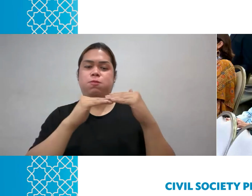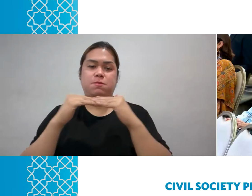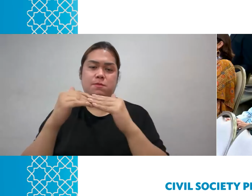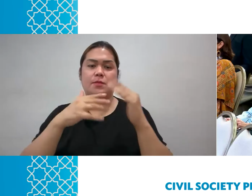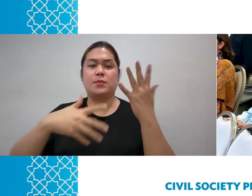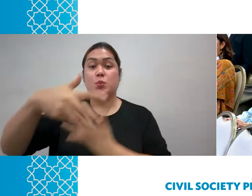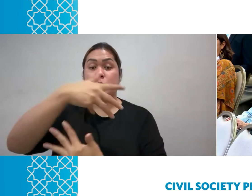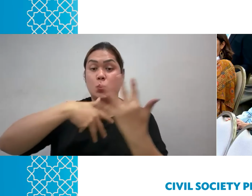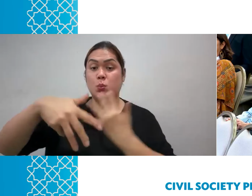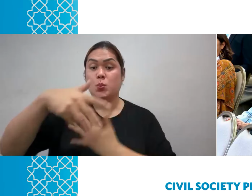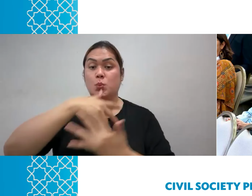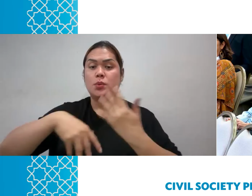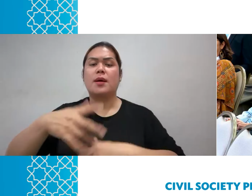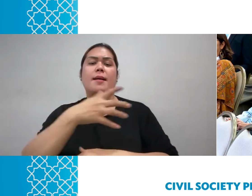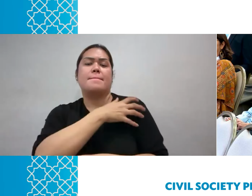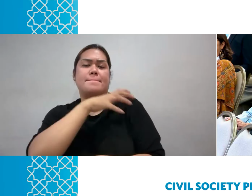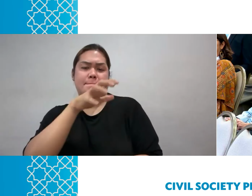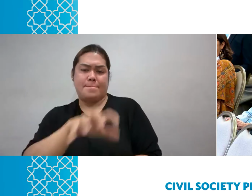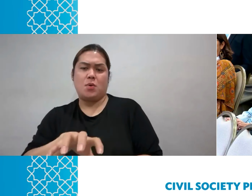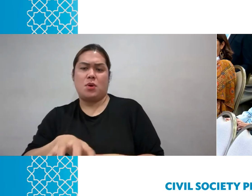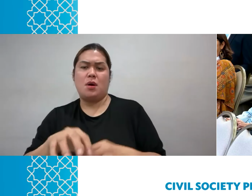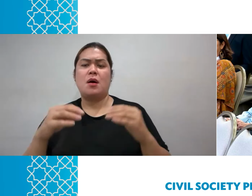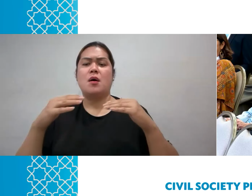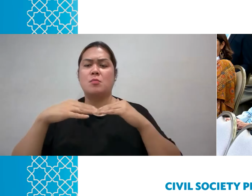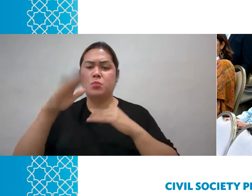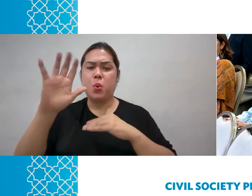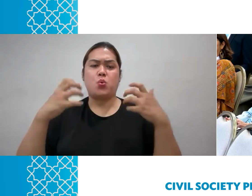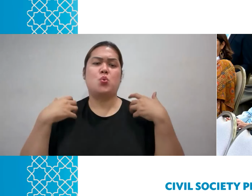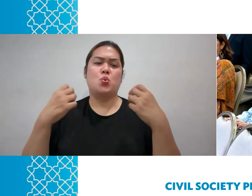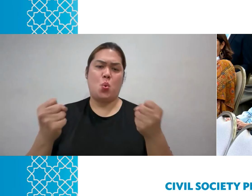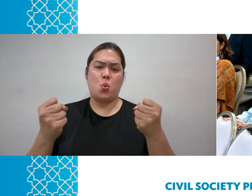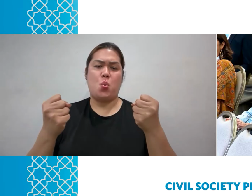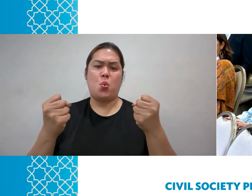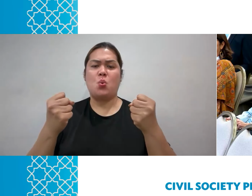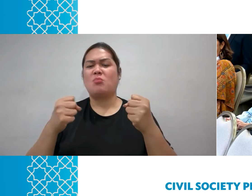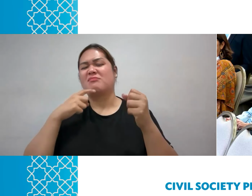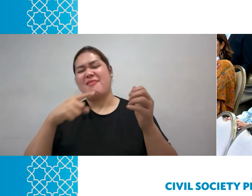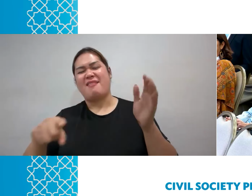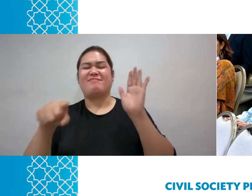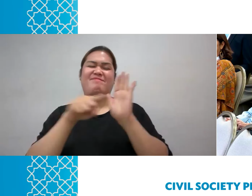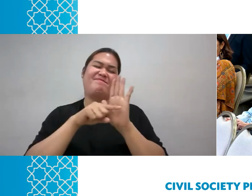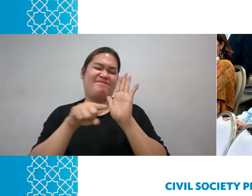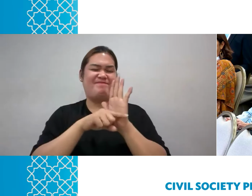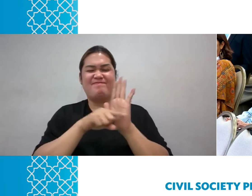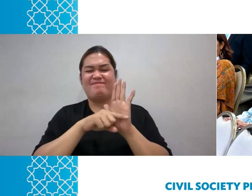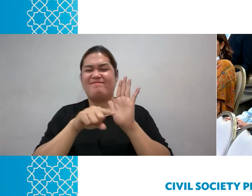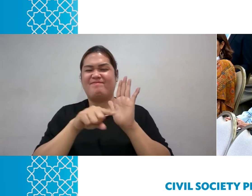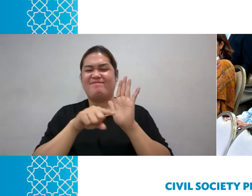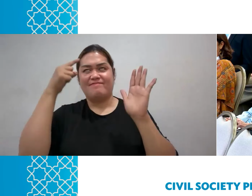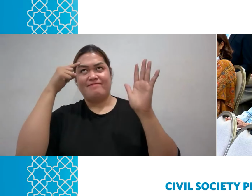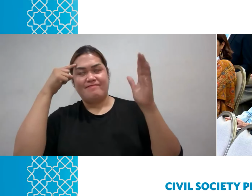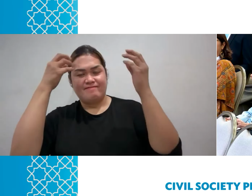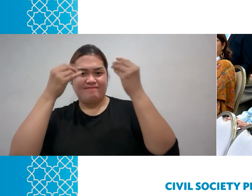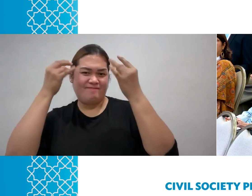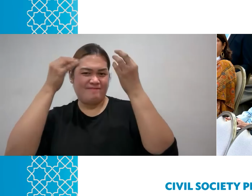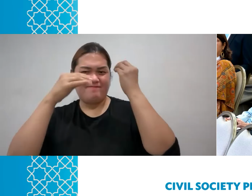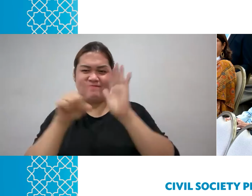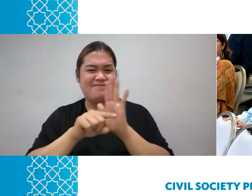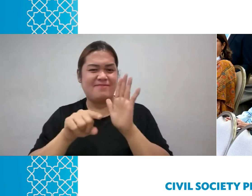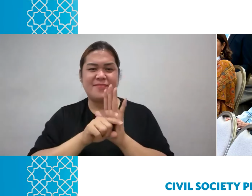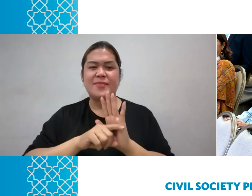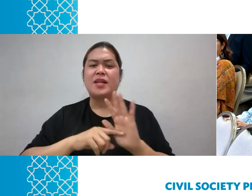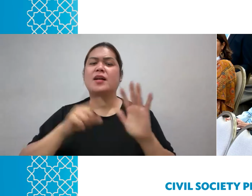we make them even stronger. So that is not negatively taking them out, but rather than inclusively, working with them. So